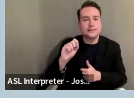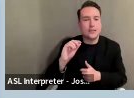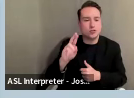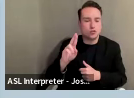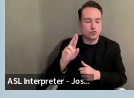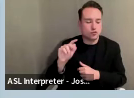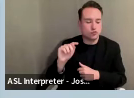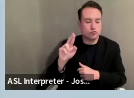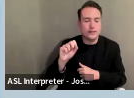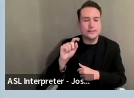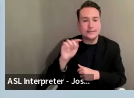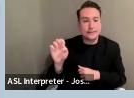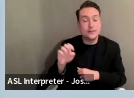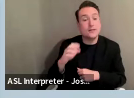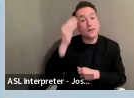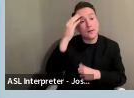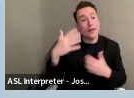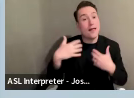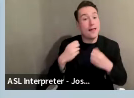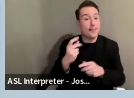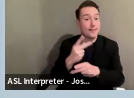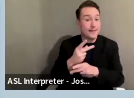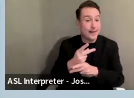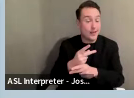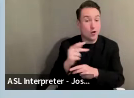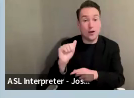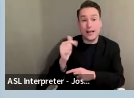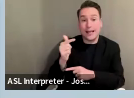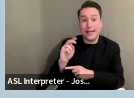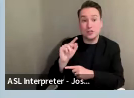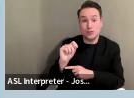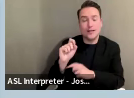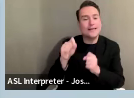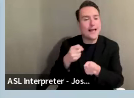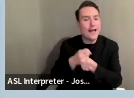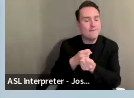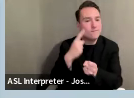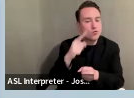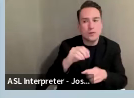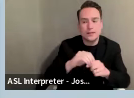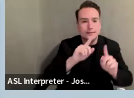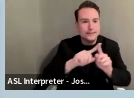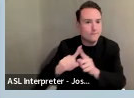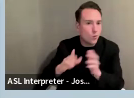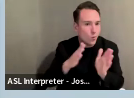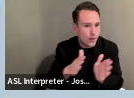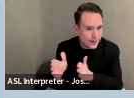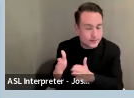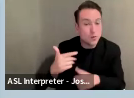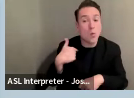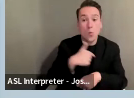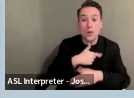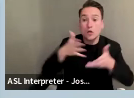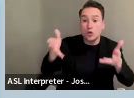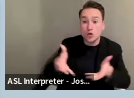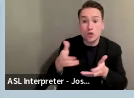A healthcare agent can advocate for you in many different ways, and we encourage